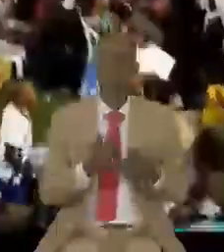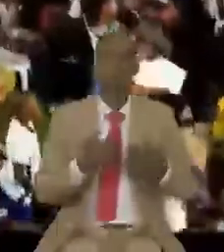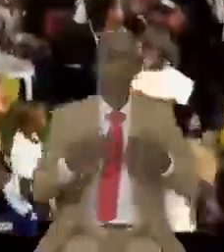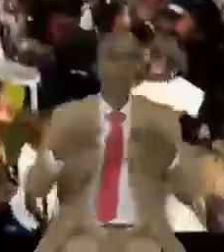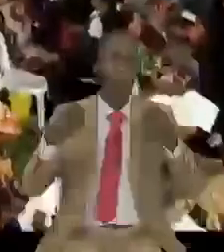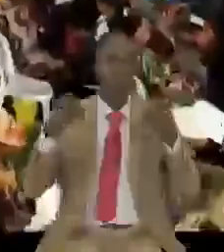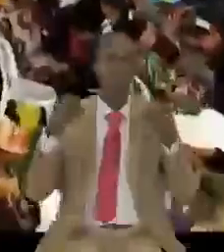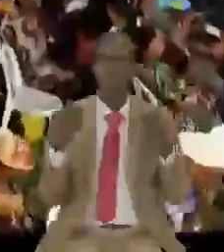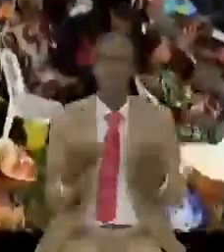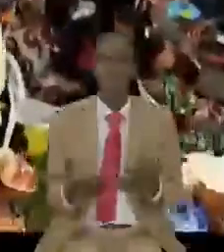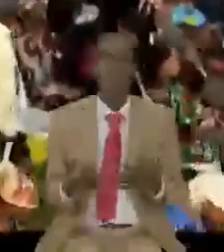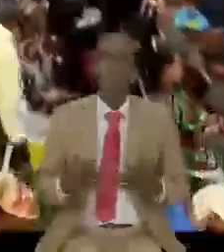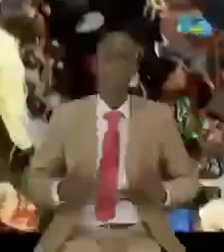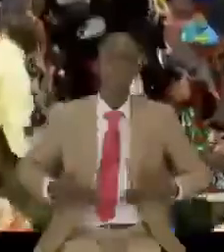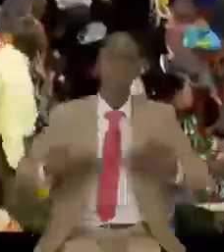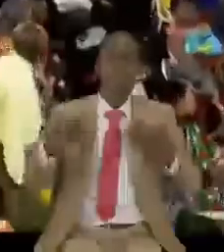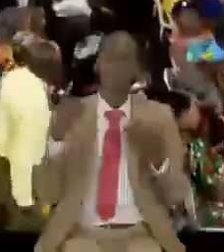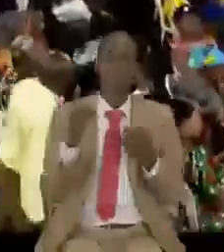helped.